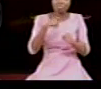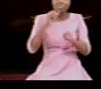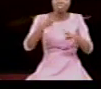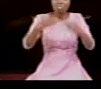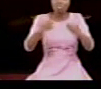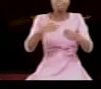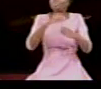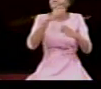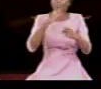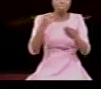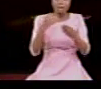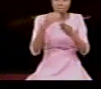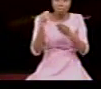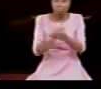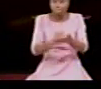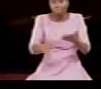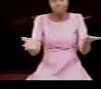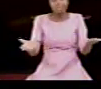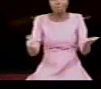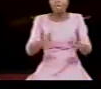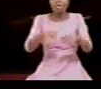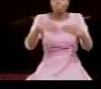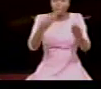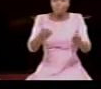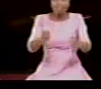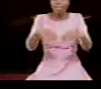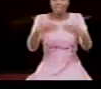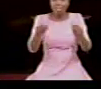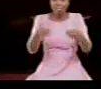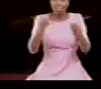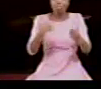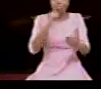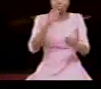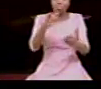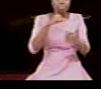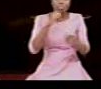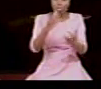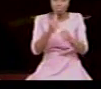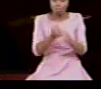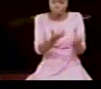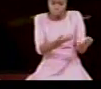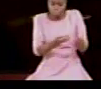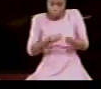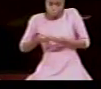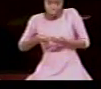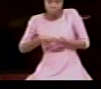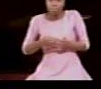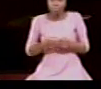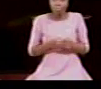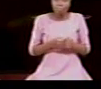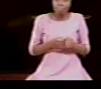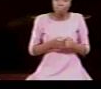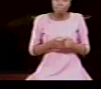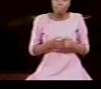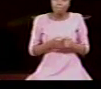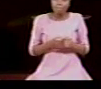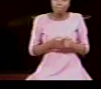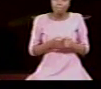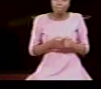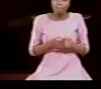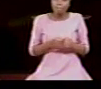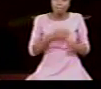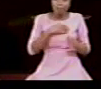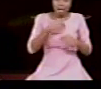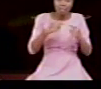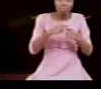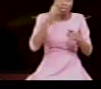God giving you, you don't give out, you withdraw. You withdraw it. And when you